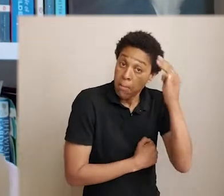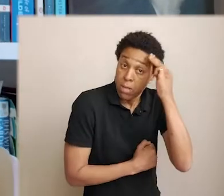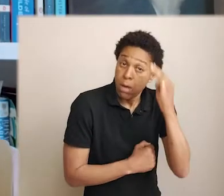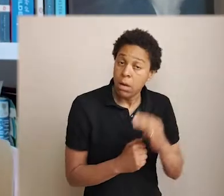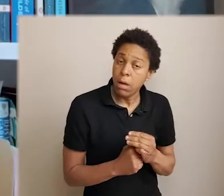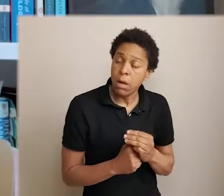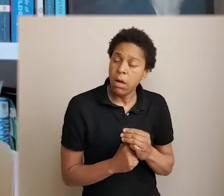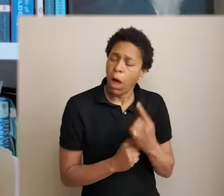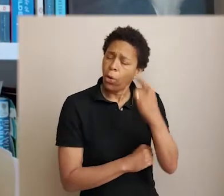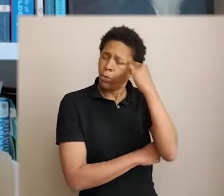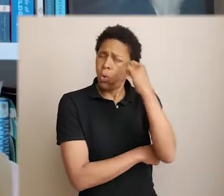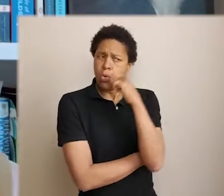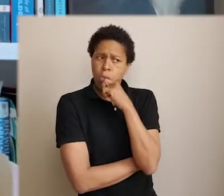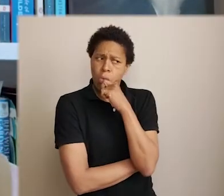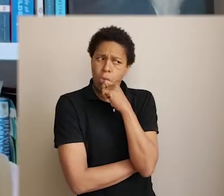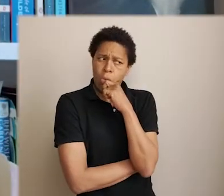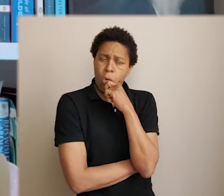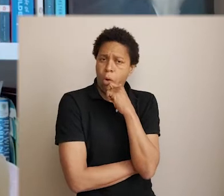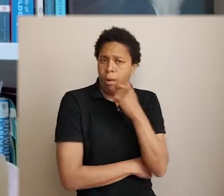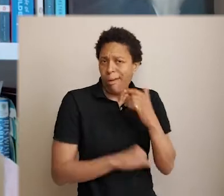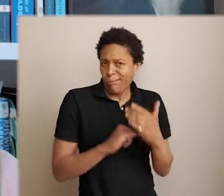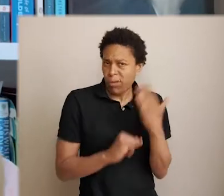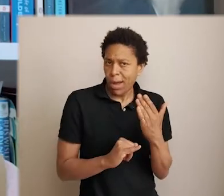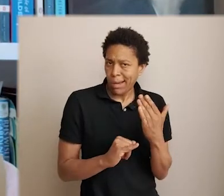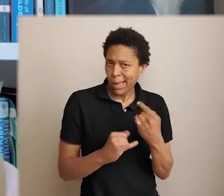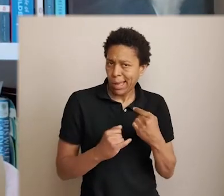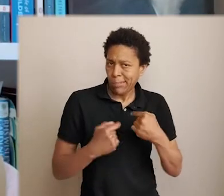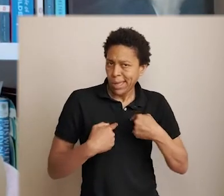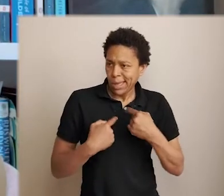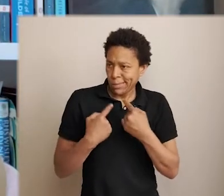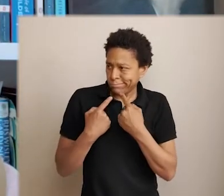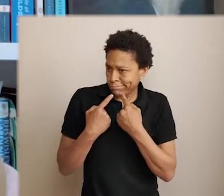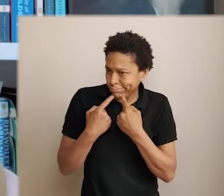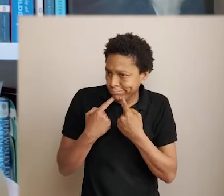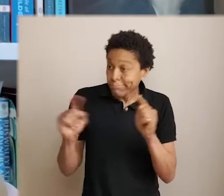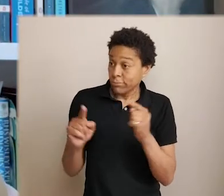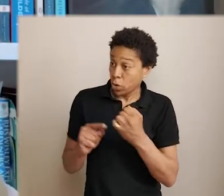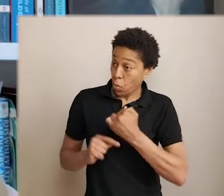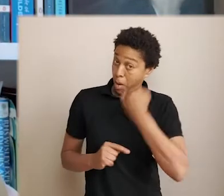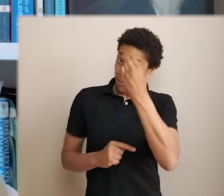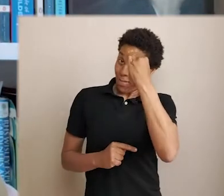which I thought, when I finally came out to my mother, was going to stand me in good stead.